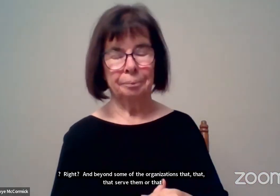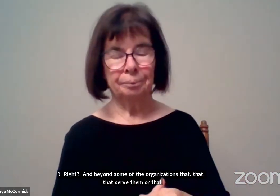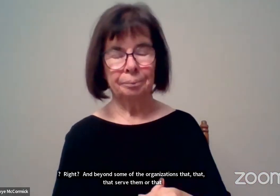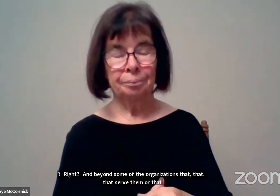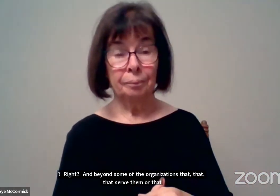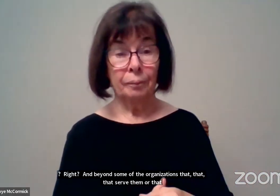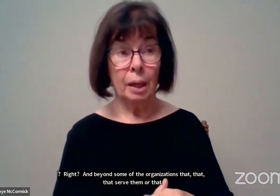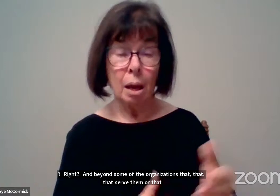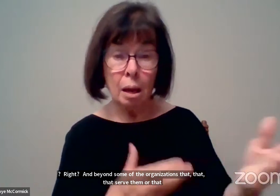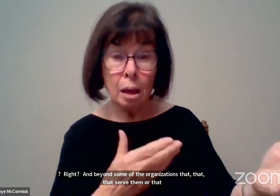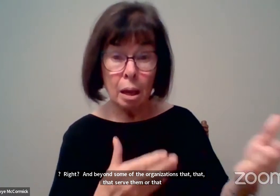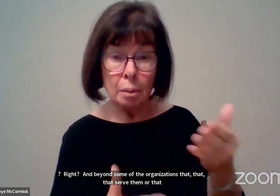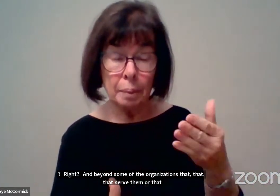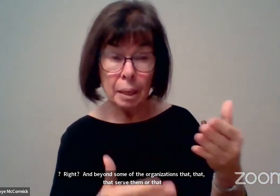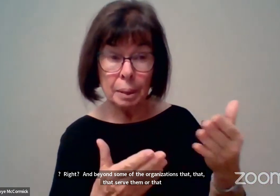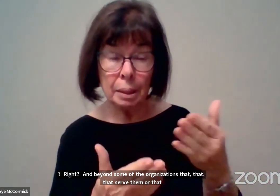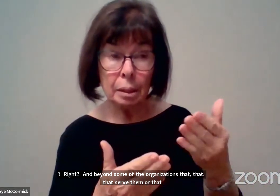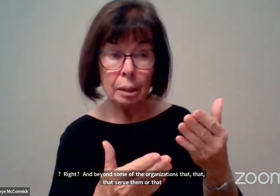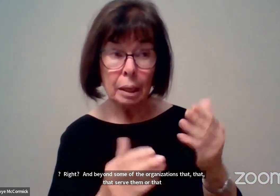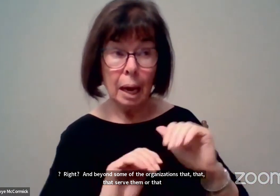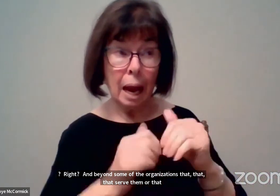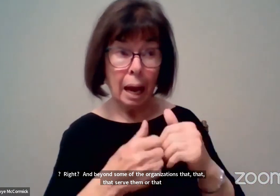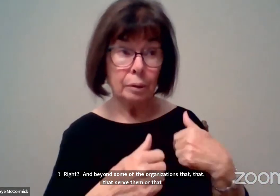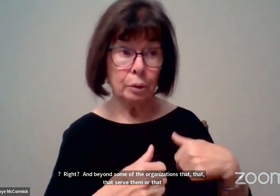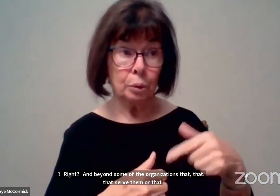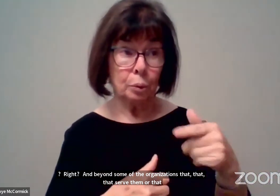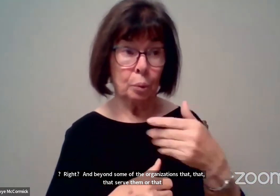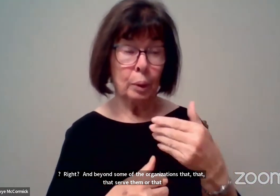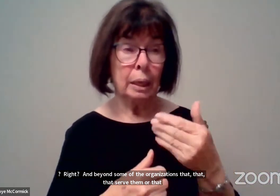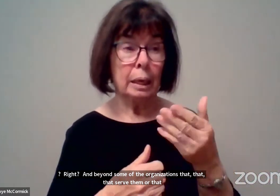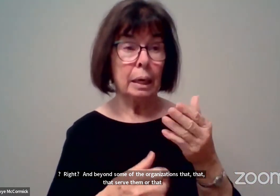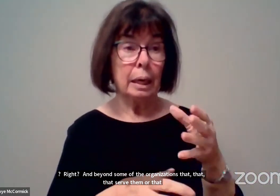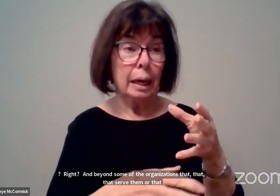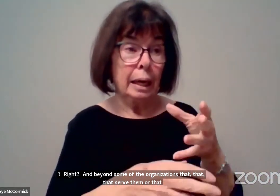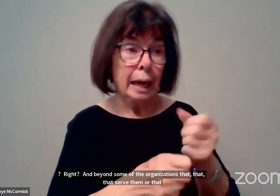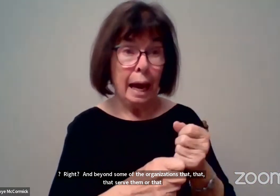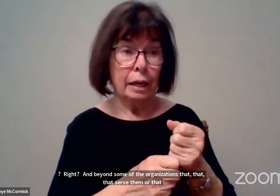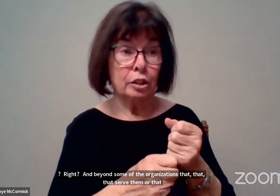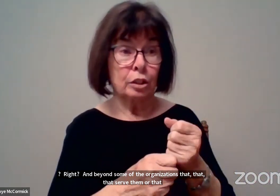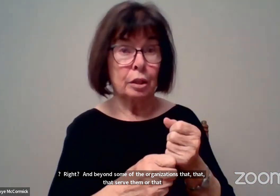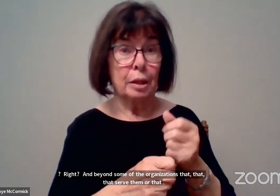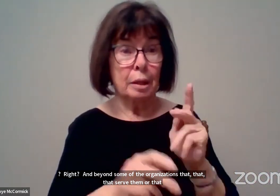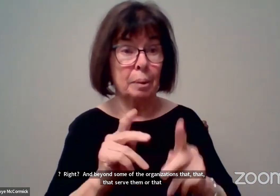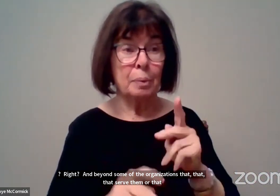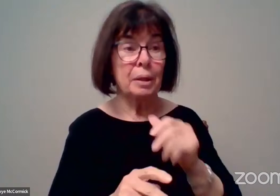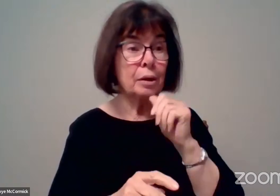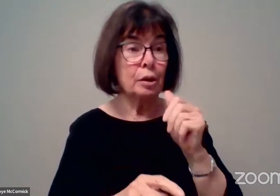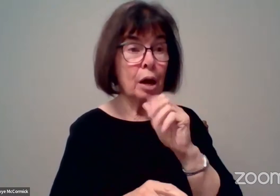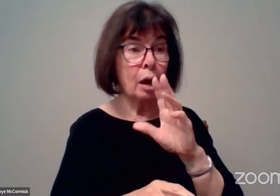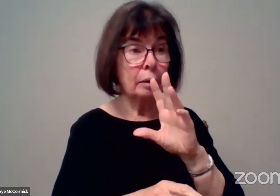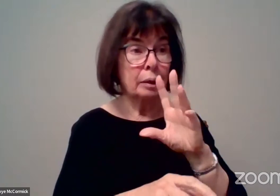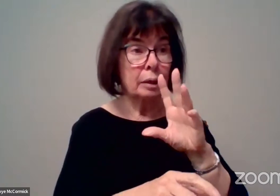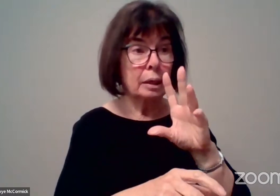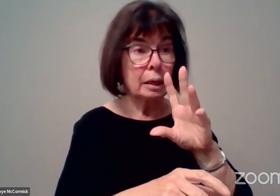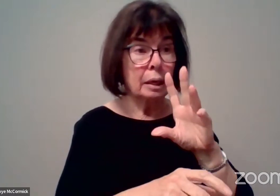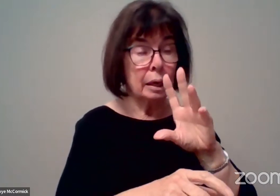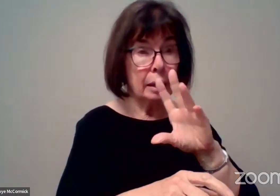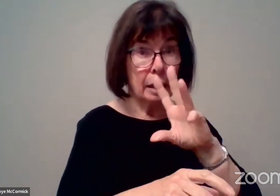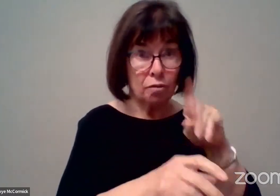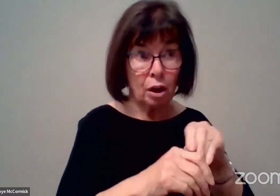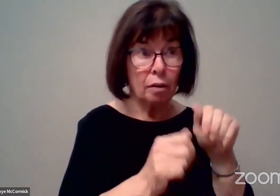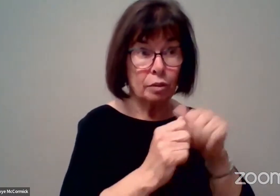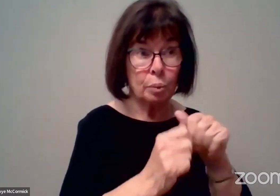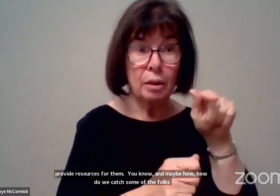and maybe how do we catch some of the folks who aren't in any of those, aren't being served by those existing organizations